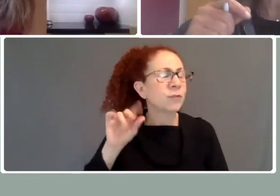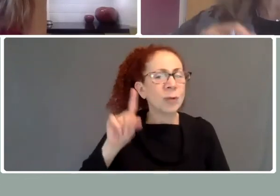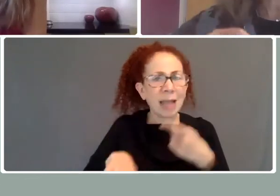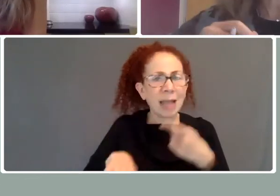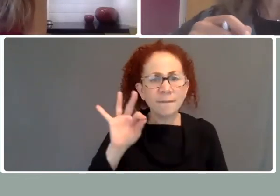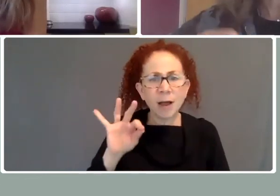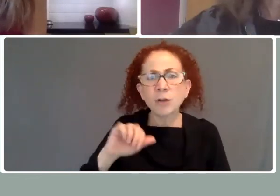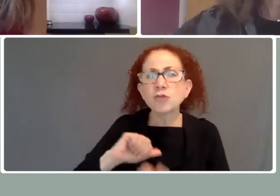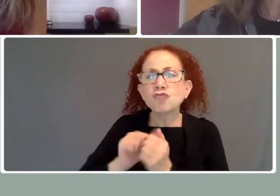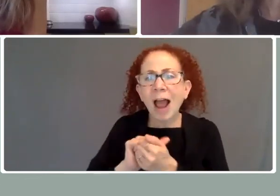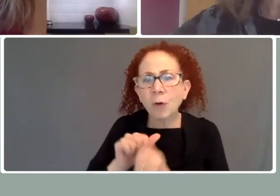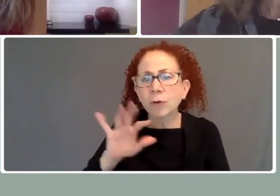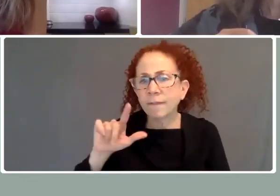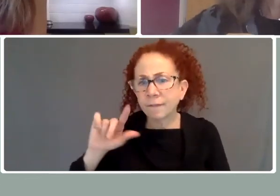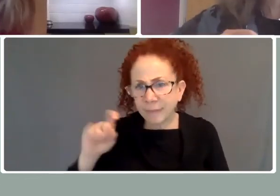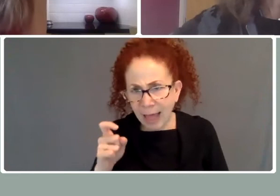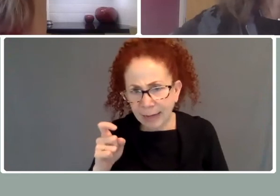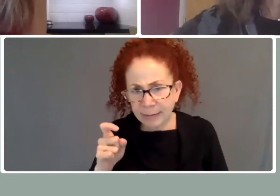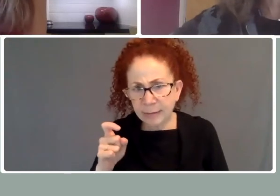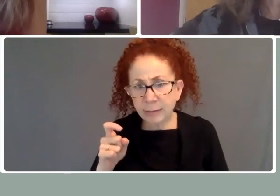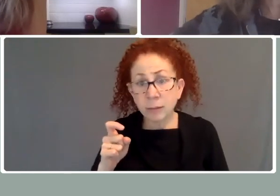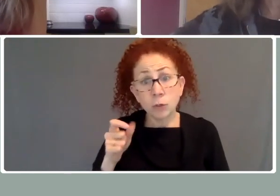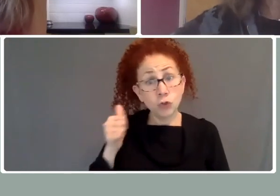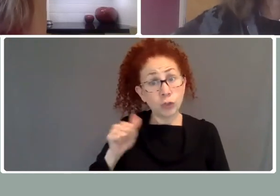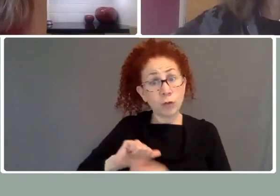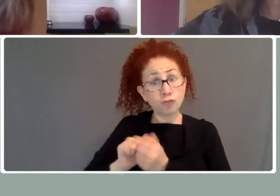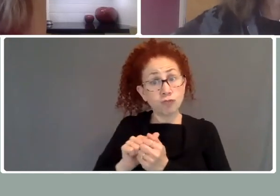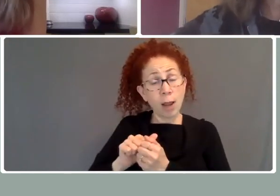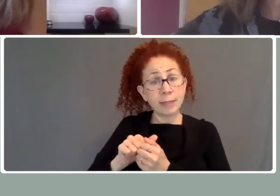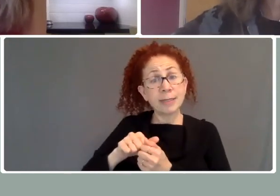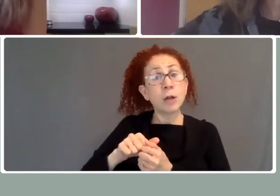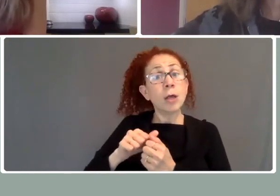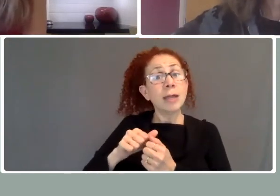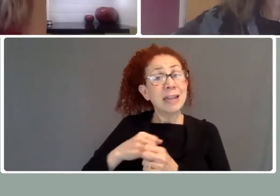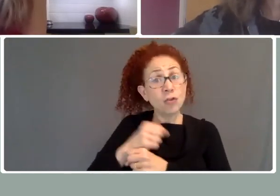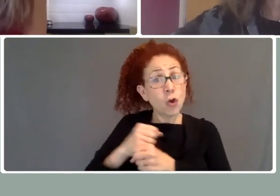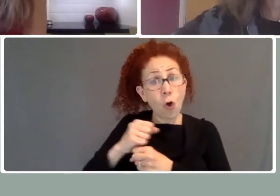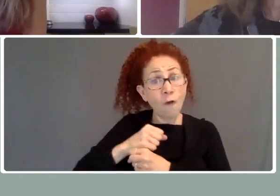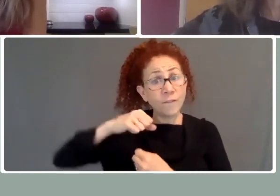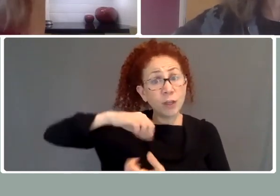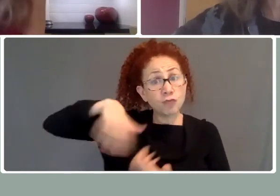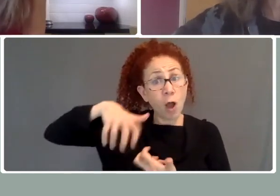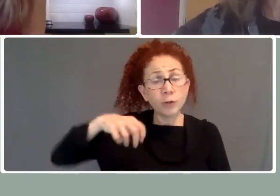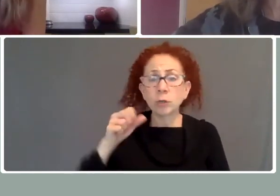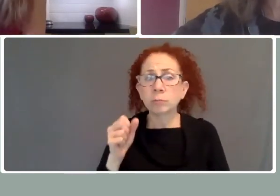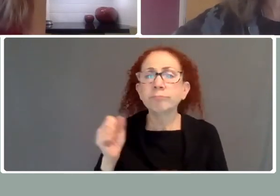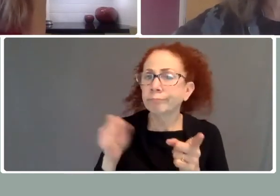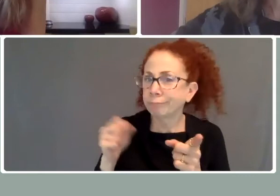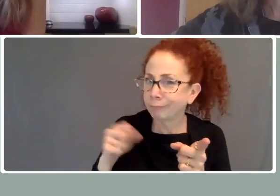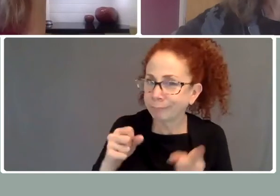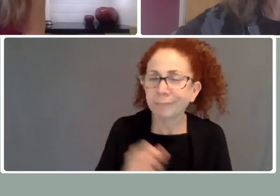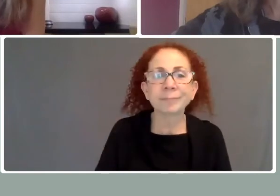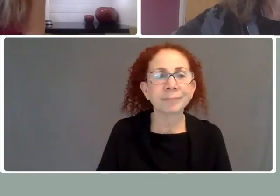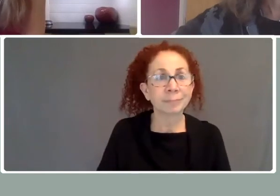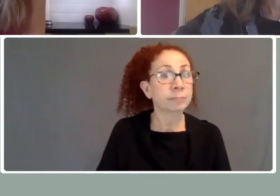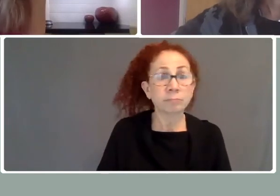find ground flax, do you grind it in the coffee grinder? Yeah. Do you put it in a Cuisinart? Like what, how do you do it?